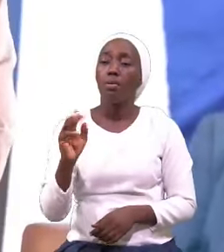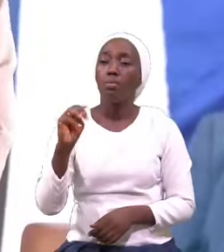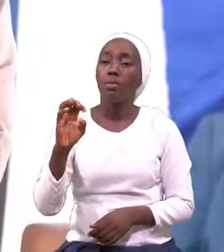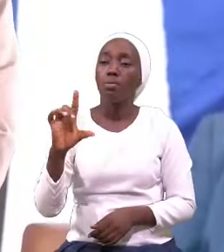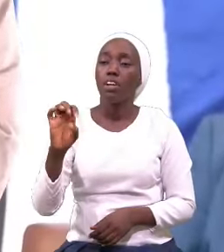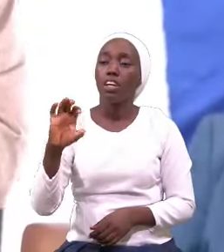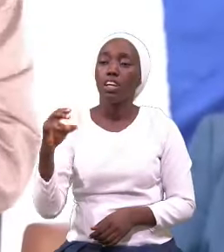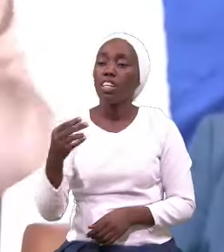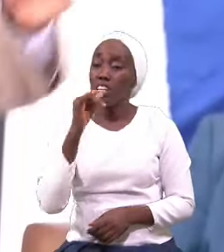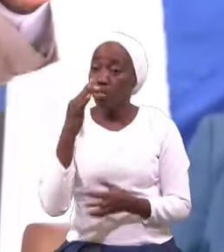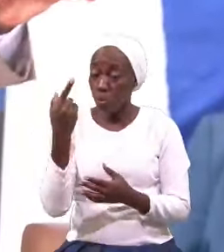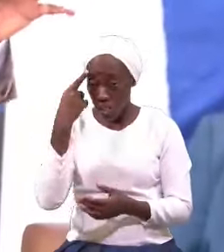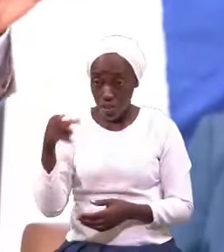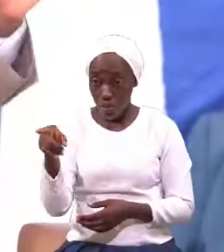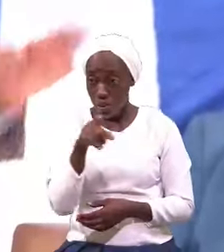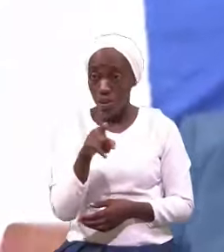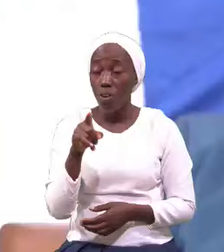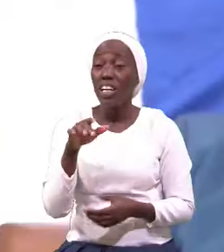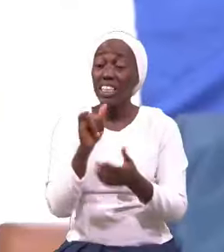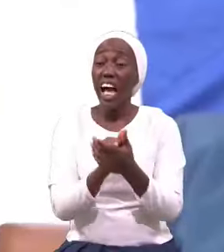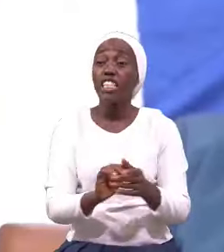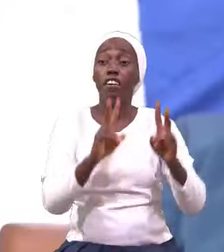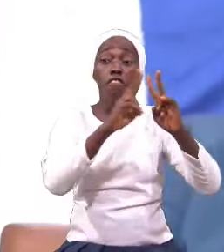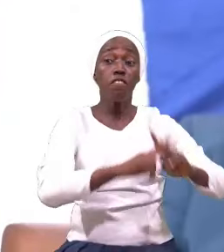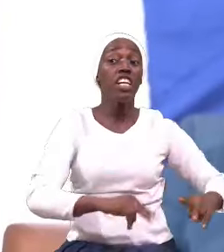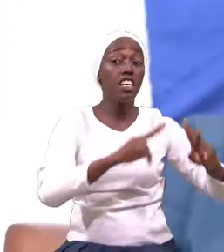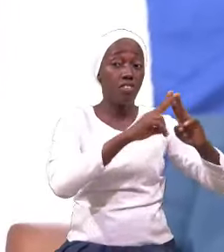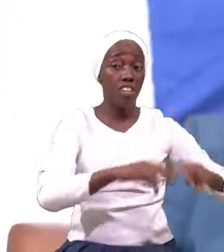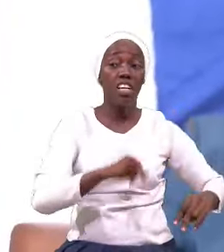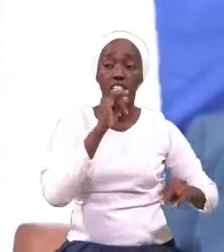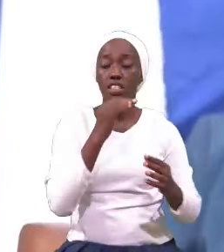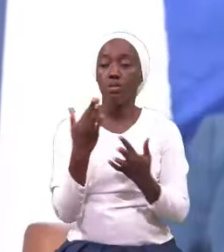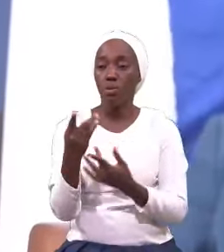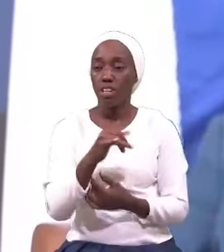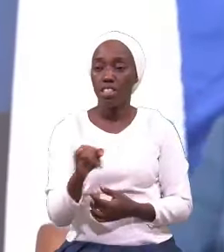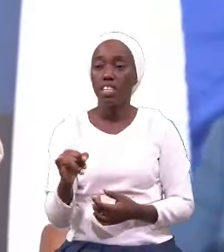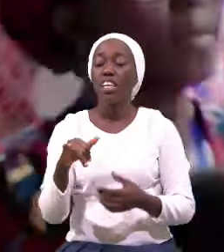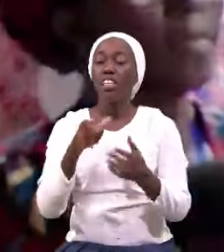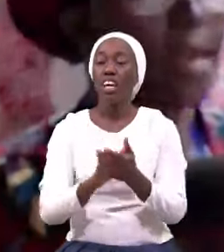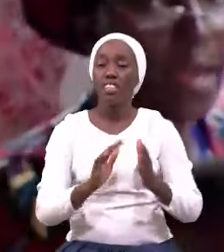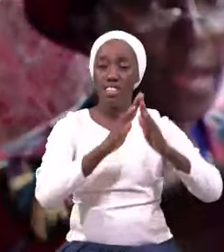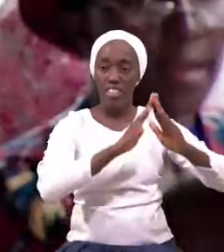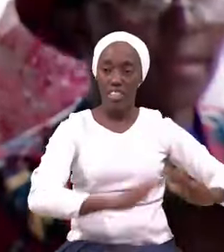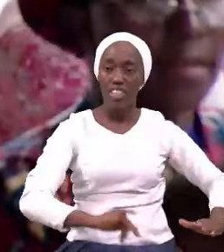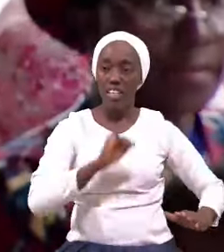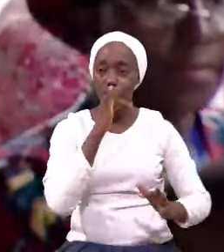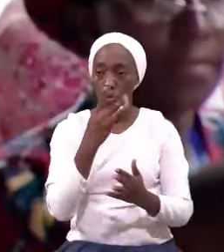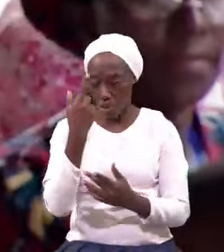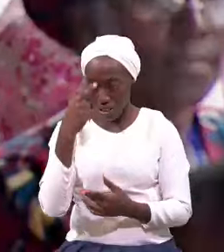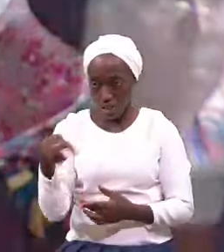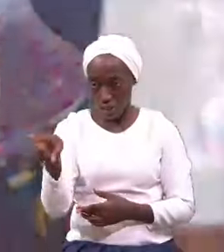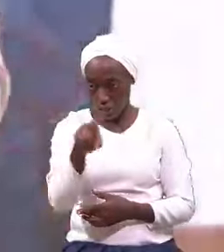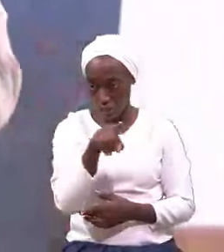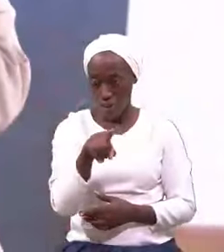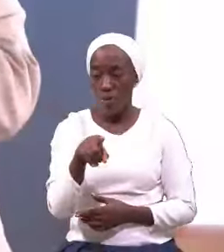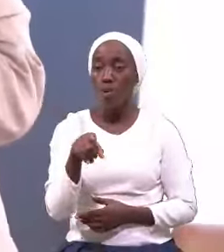Waiting for you. The community is waiting. Waiting for you. You will